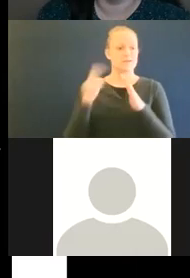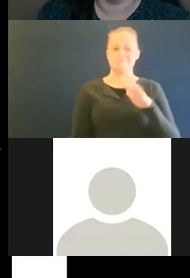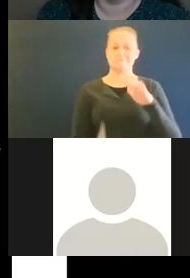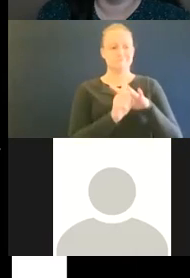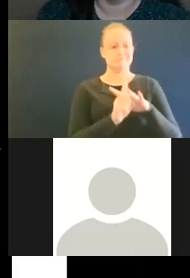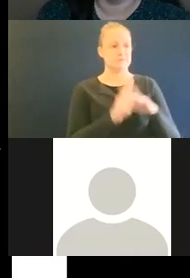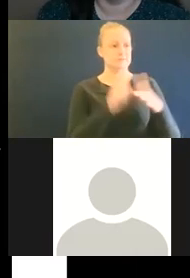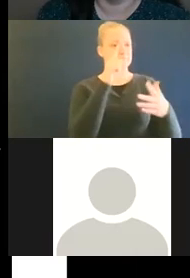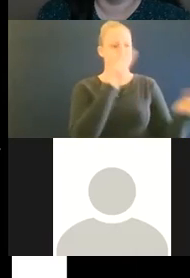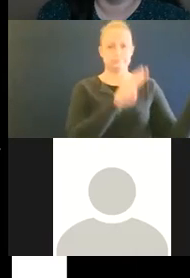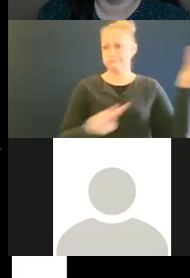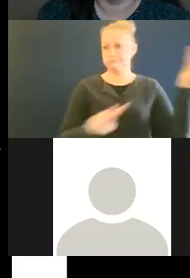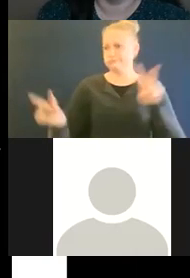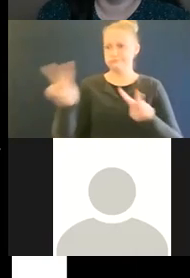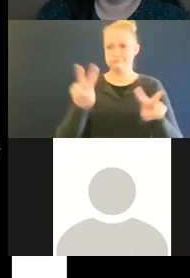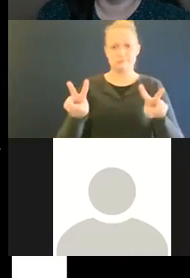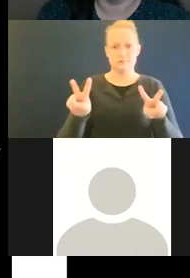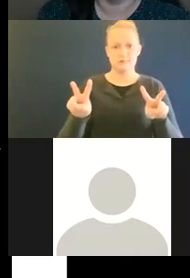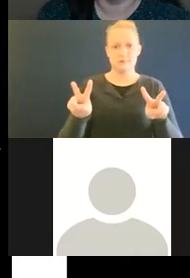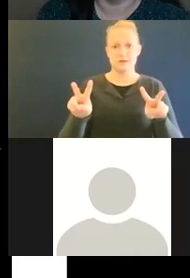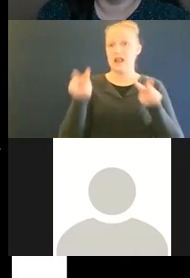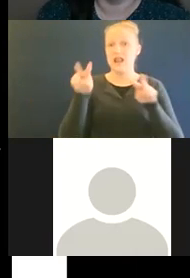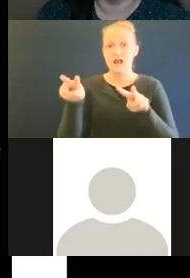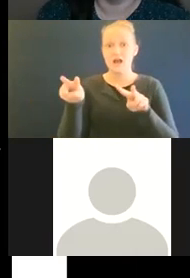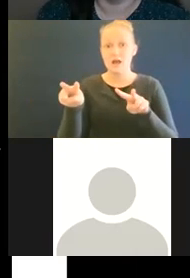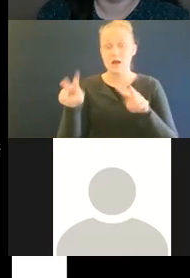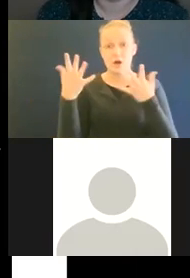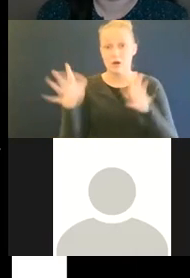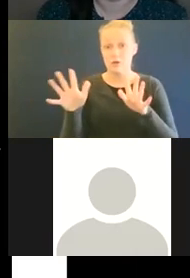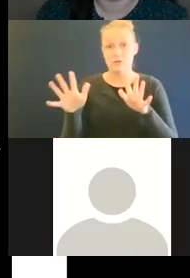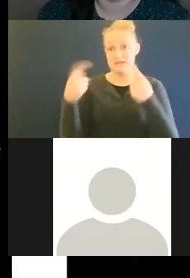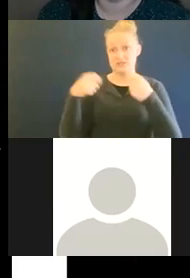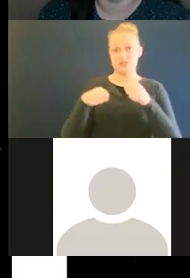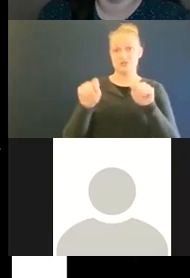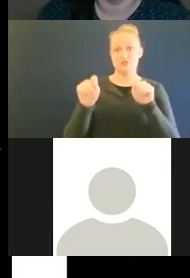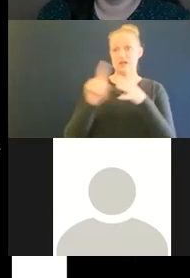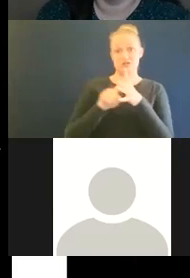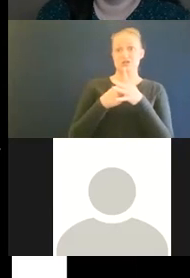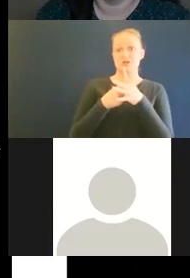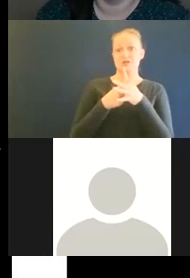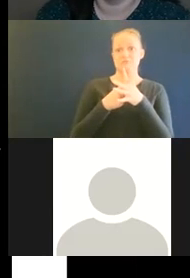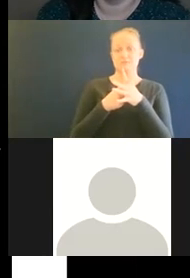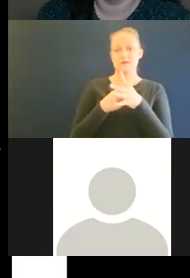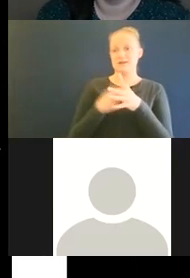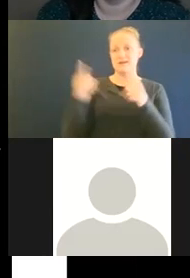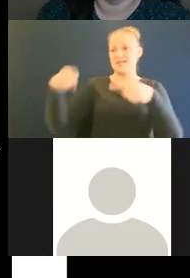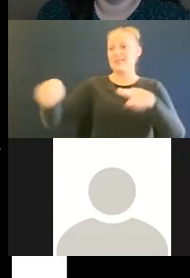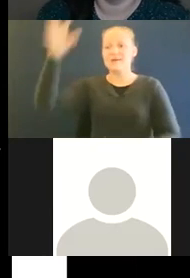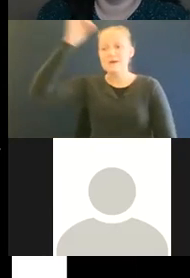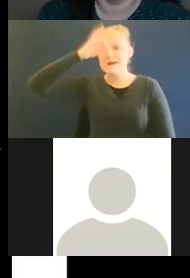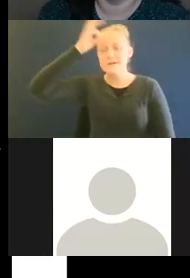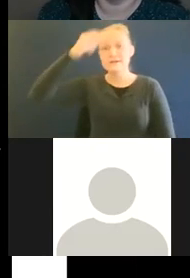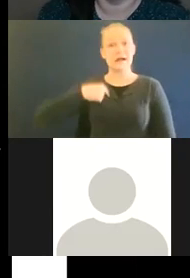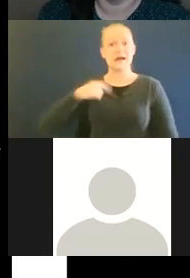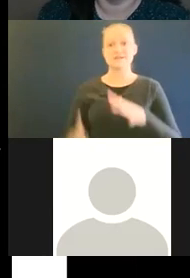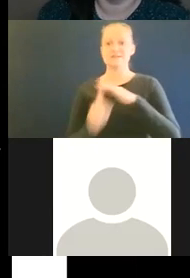and see how things were going, and they were already doing this. So they were not really even like expecting me, and they were just